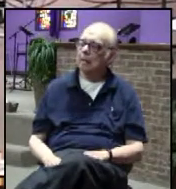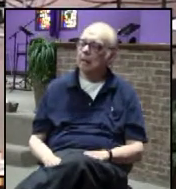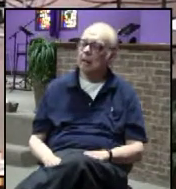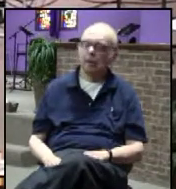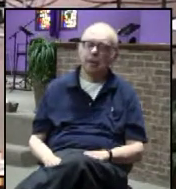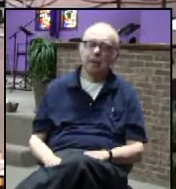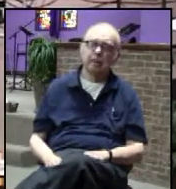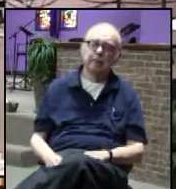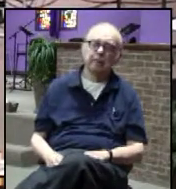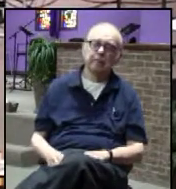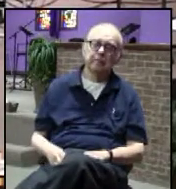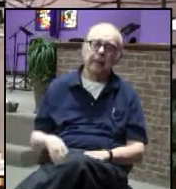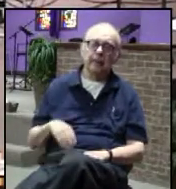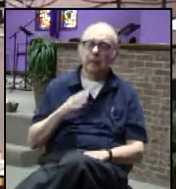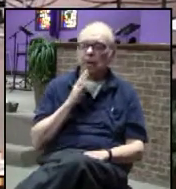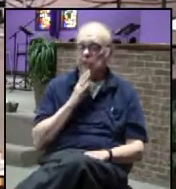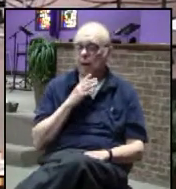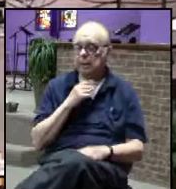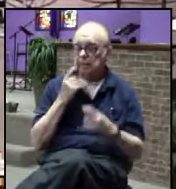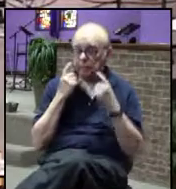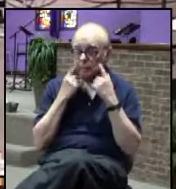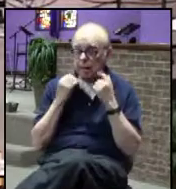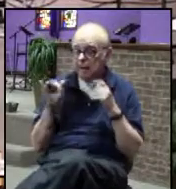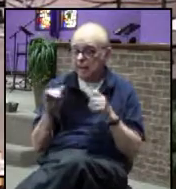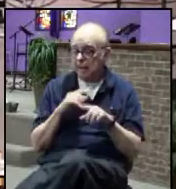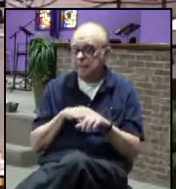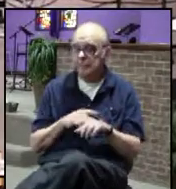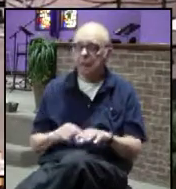just talking and crying.